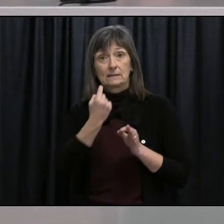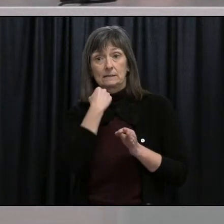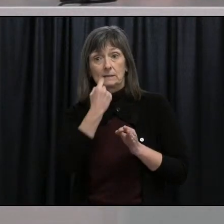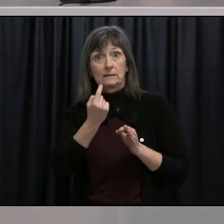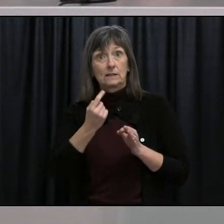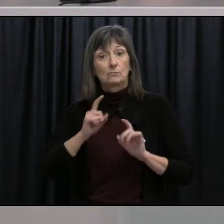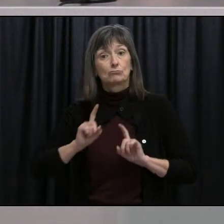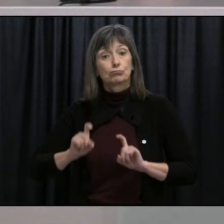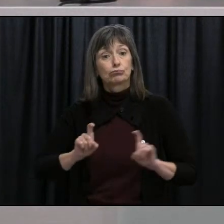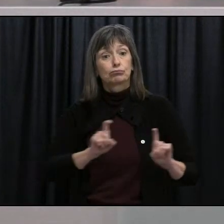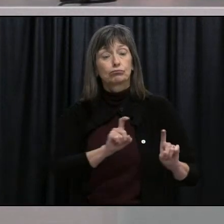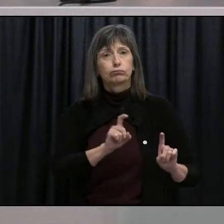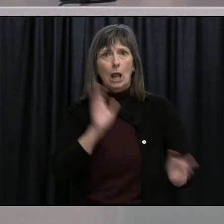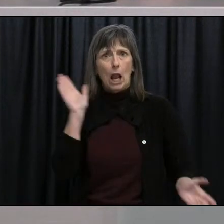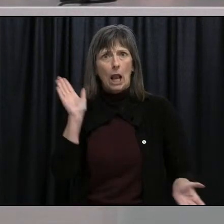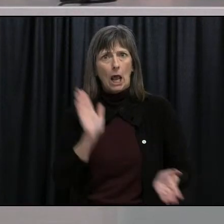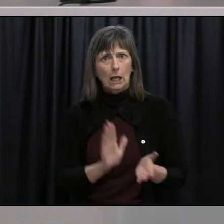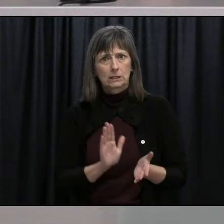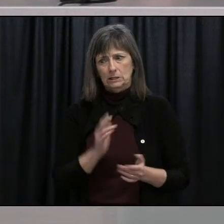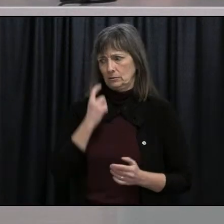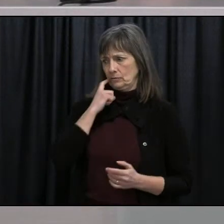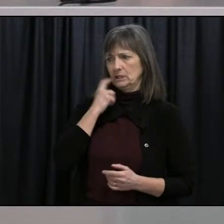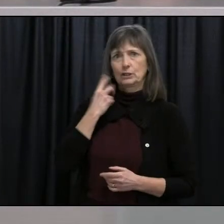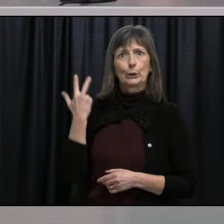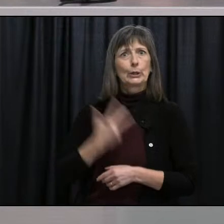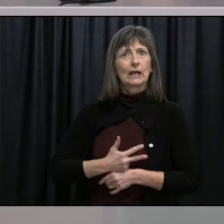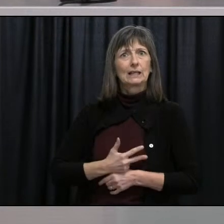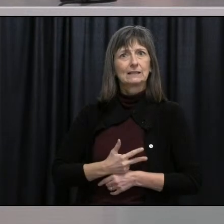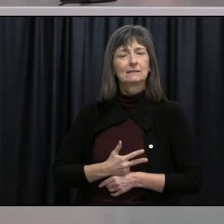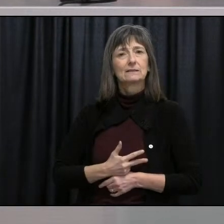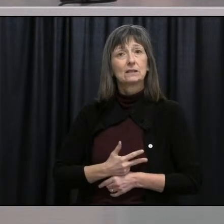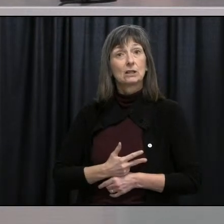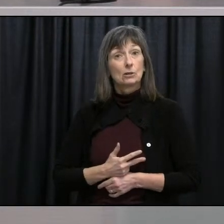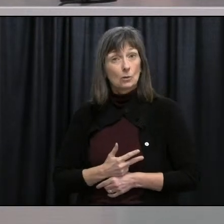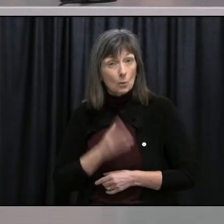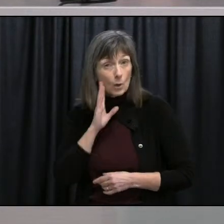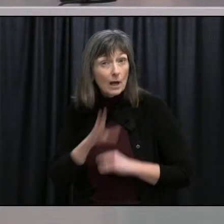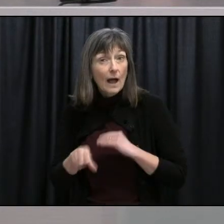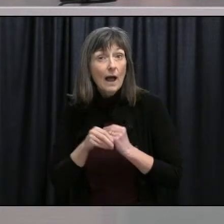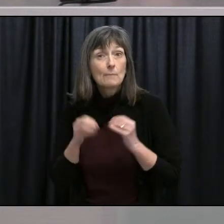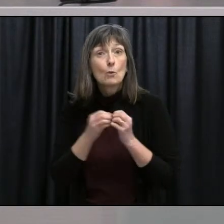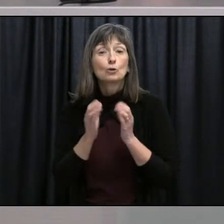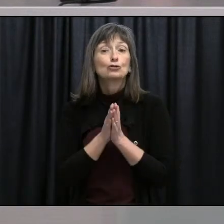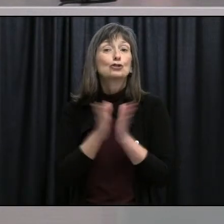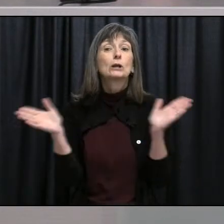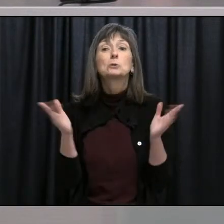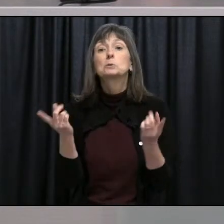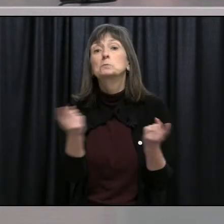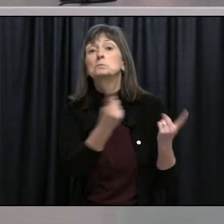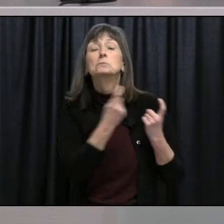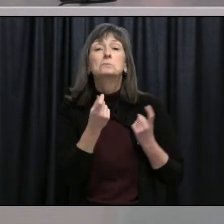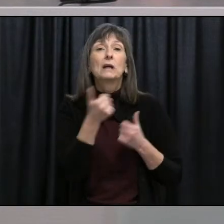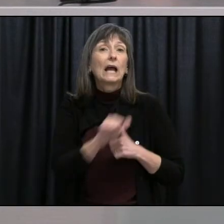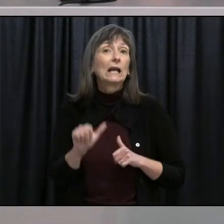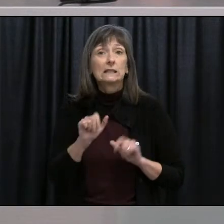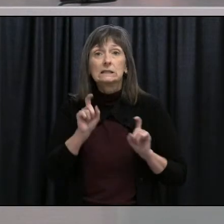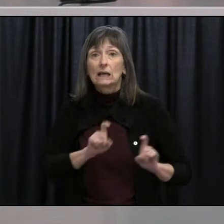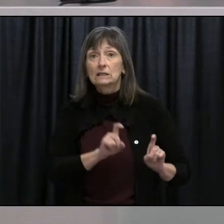asymptomatic testing or random testing, spot testing, anything like that to find some of these cases that may be